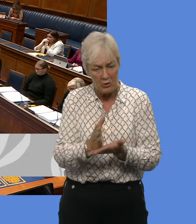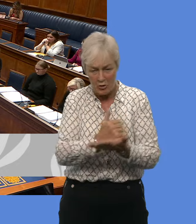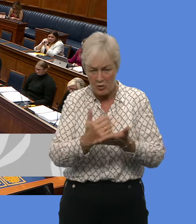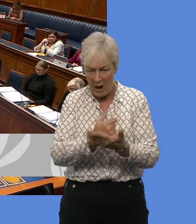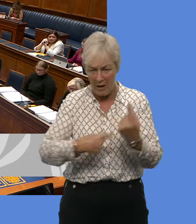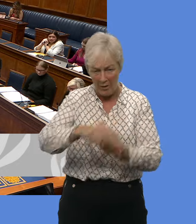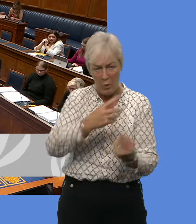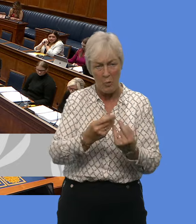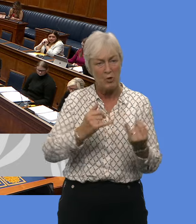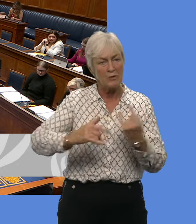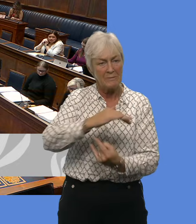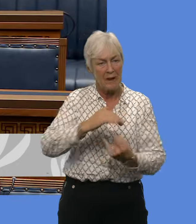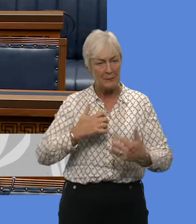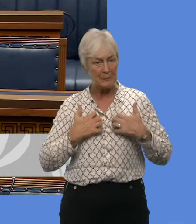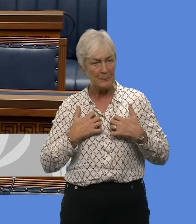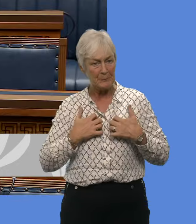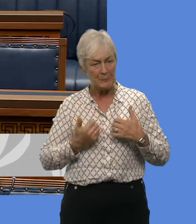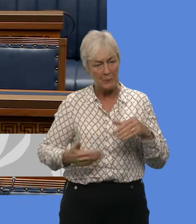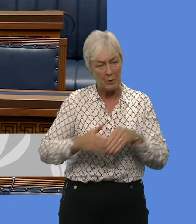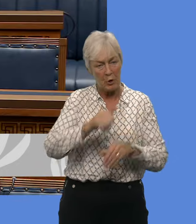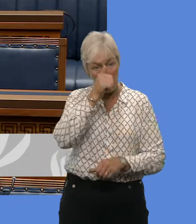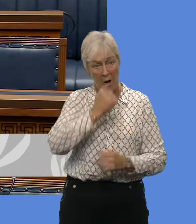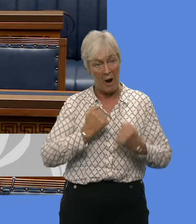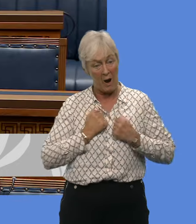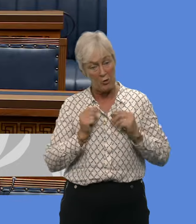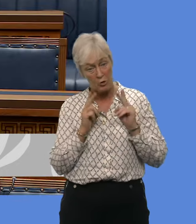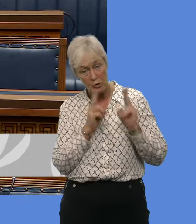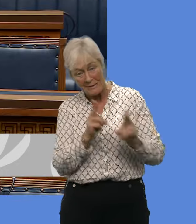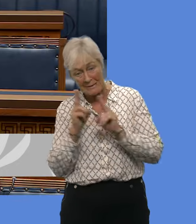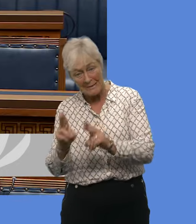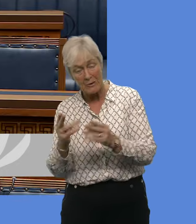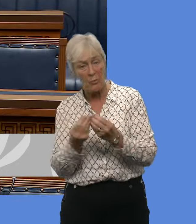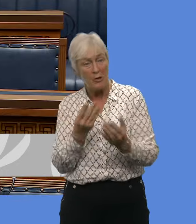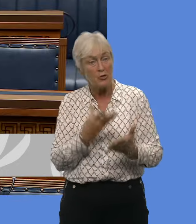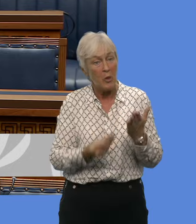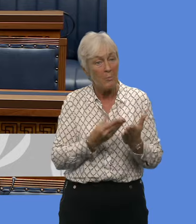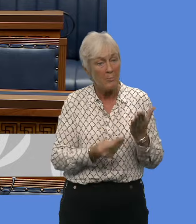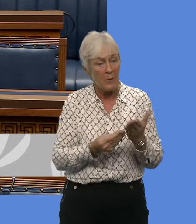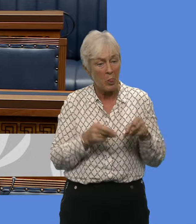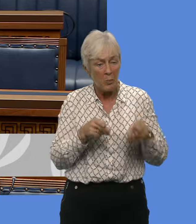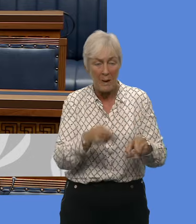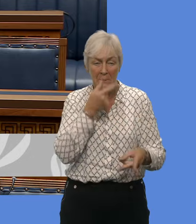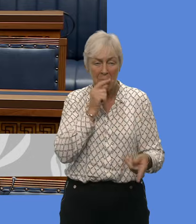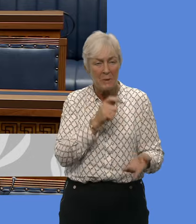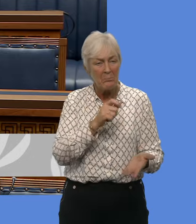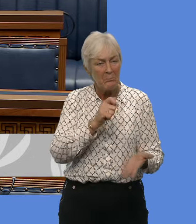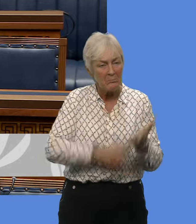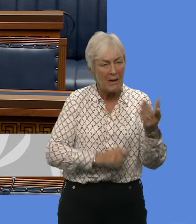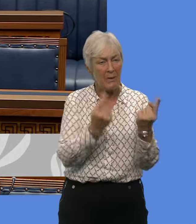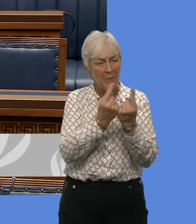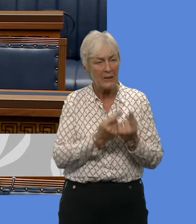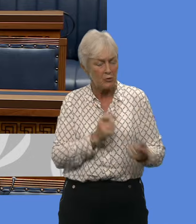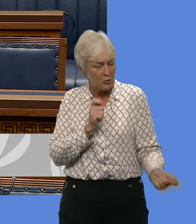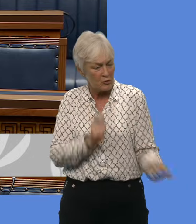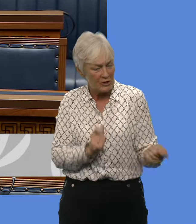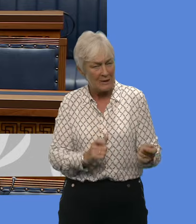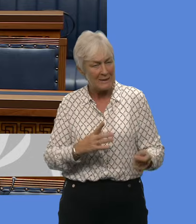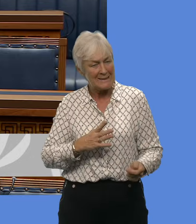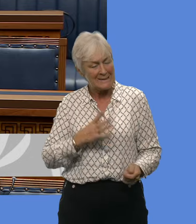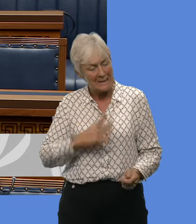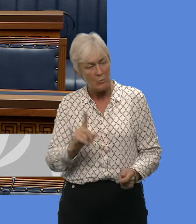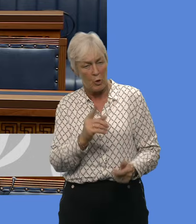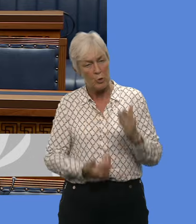where society thrives. We know the nature of our high streets and the way that people shop is changing, and we need new solutions to these